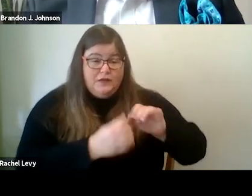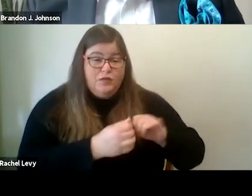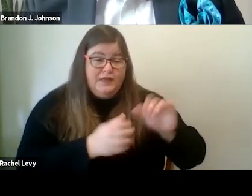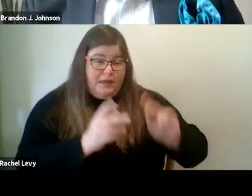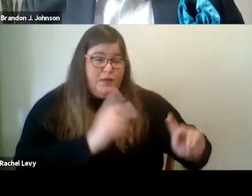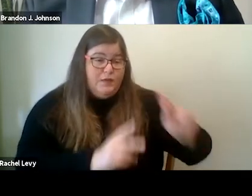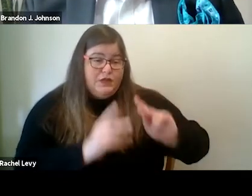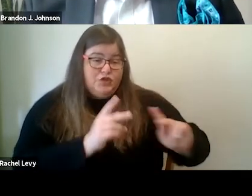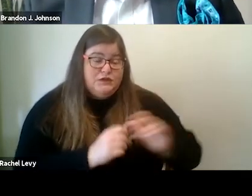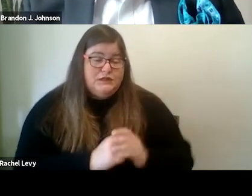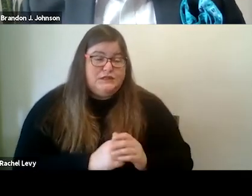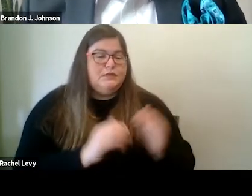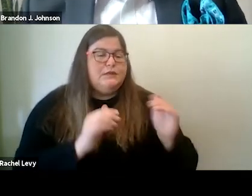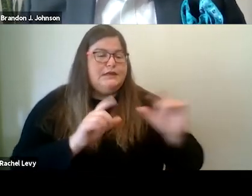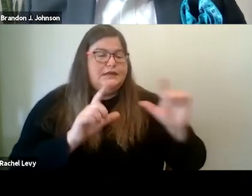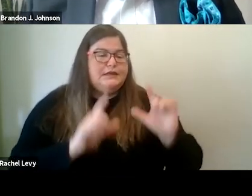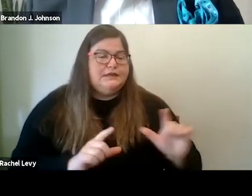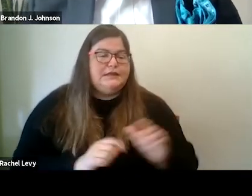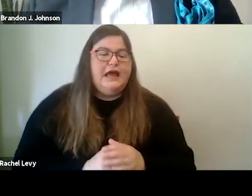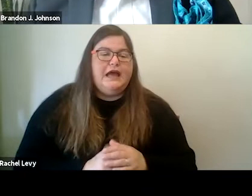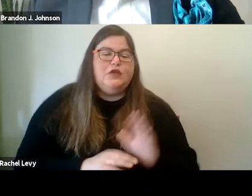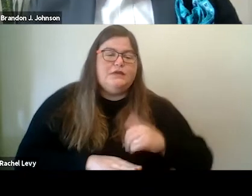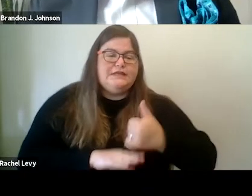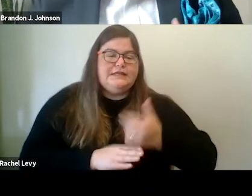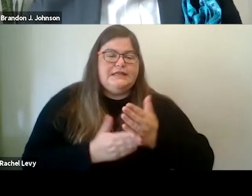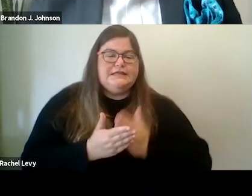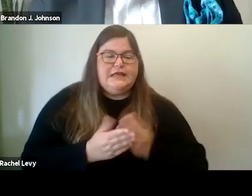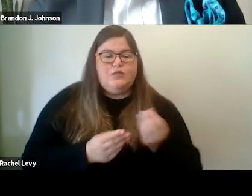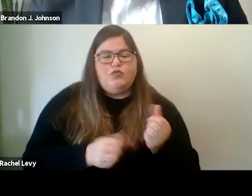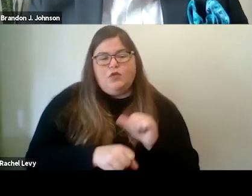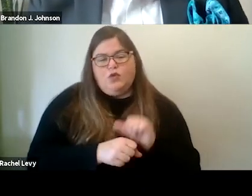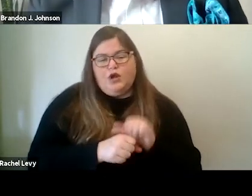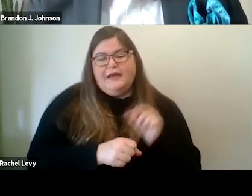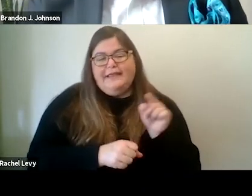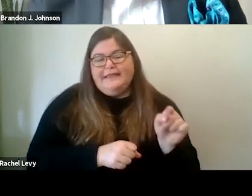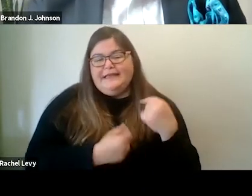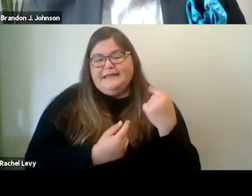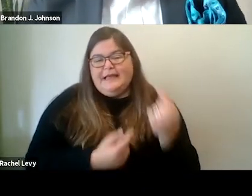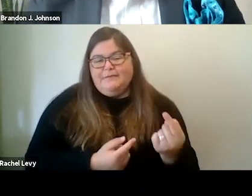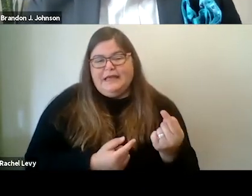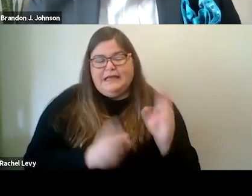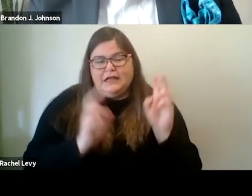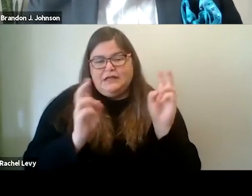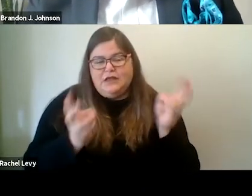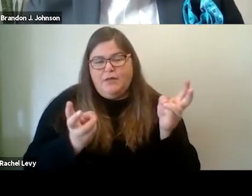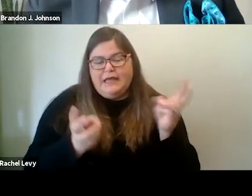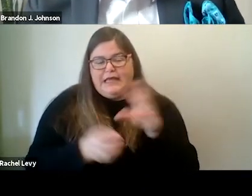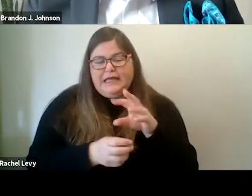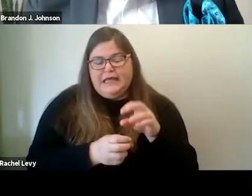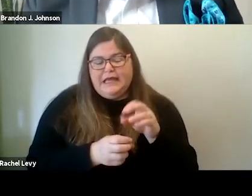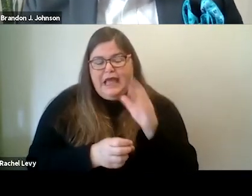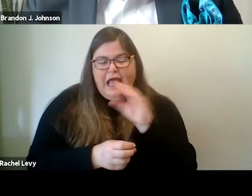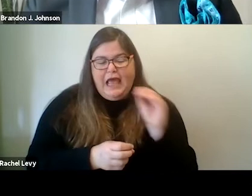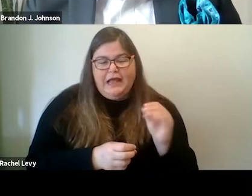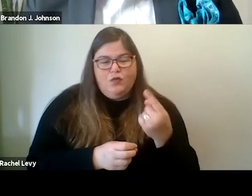please. To set some groundwork, this has been a topic and one that has